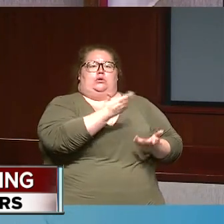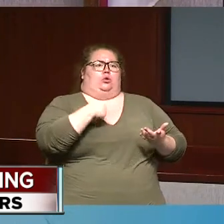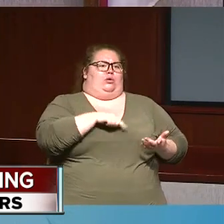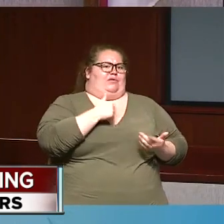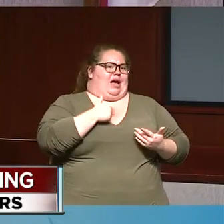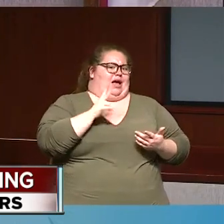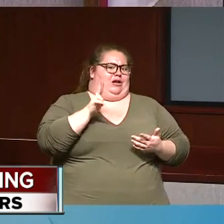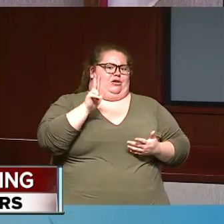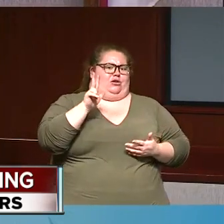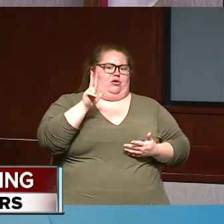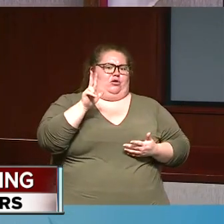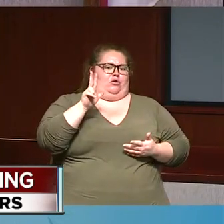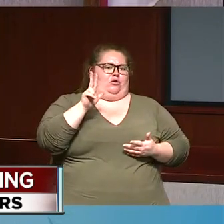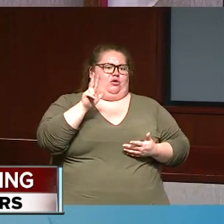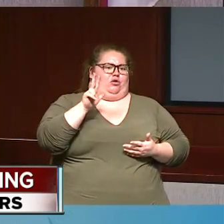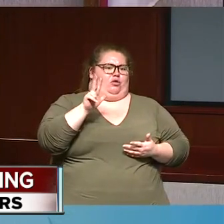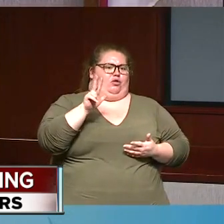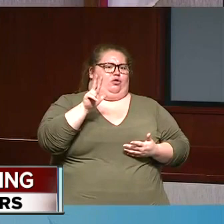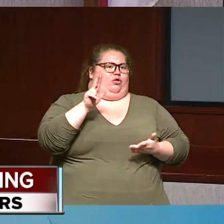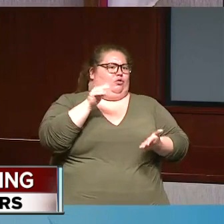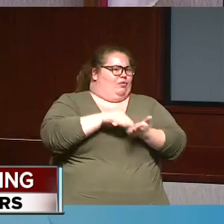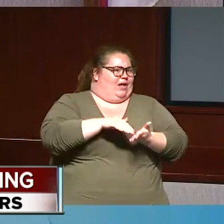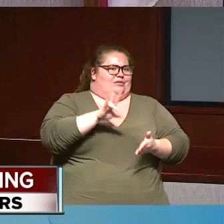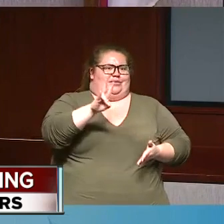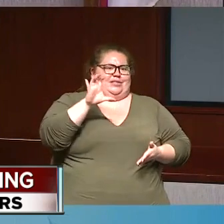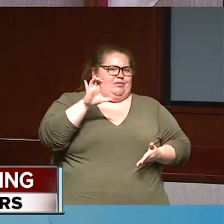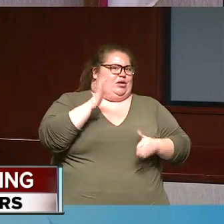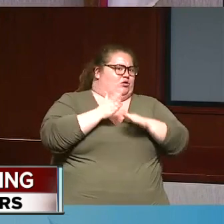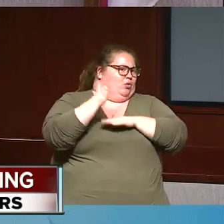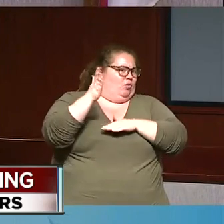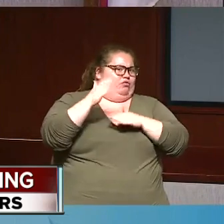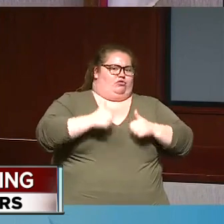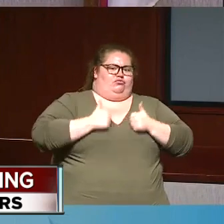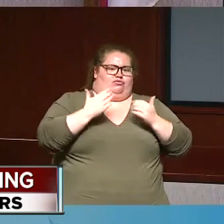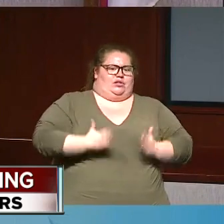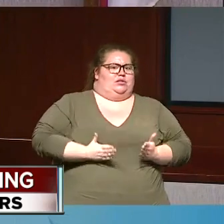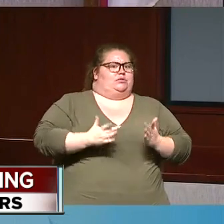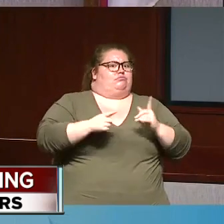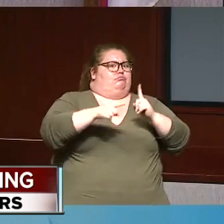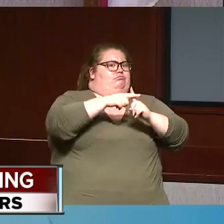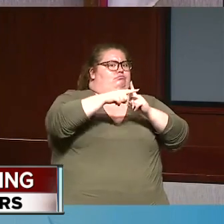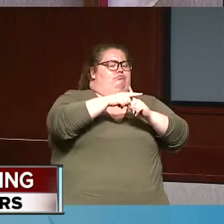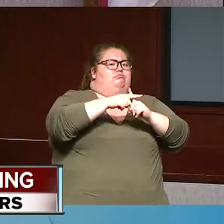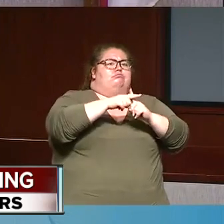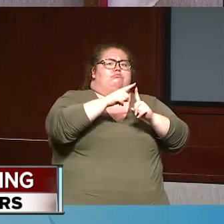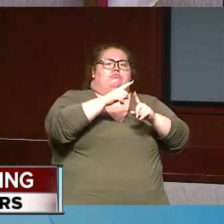30,730 residents to date who have been tested for COVID-19.